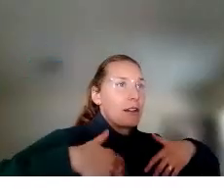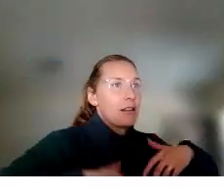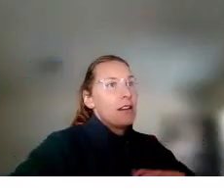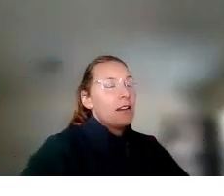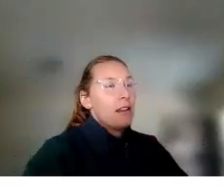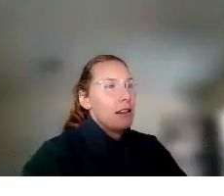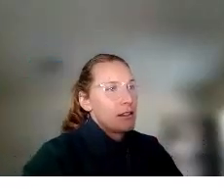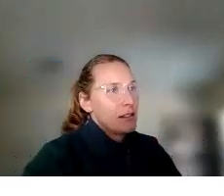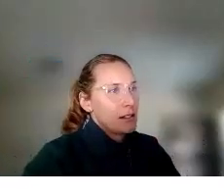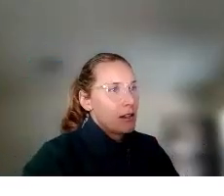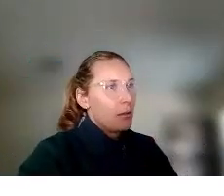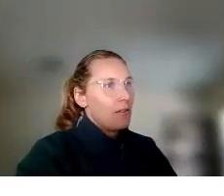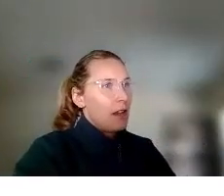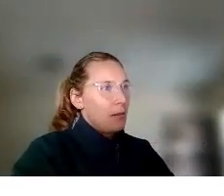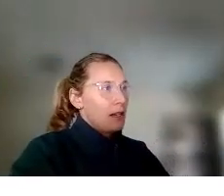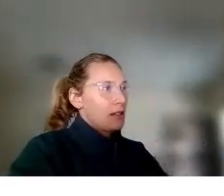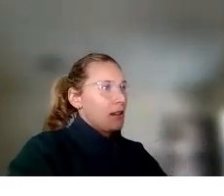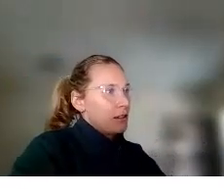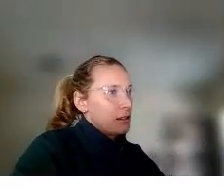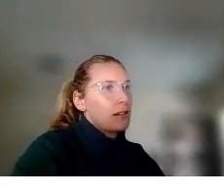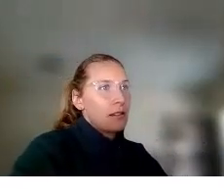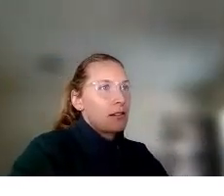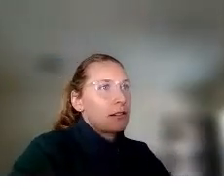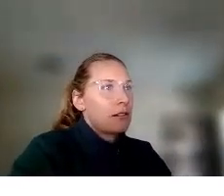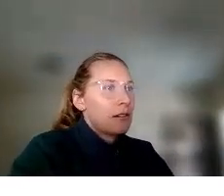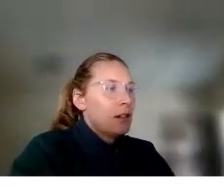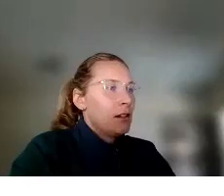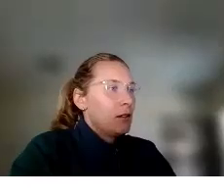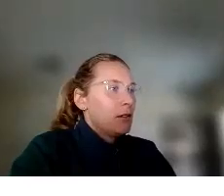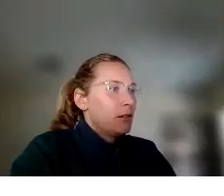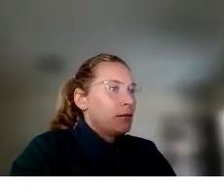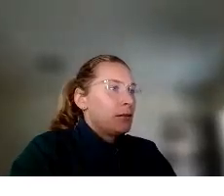yet appeared in the system, if that makes sense.